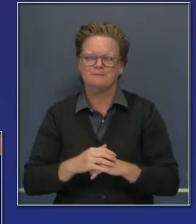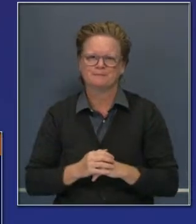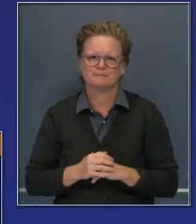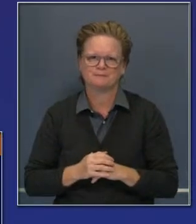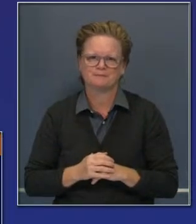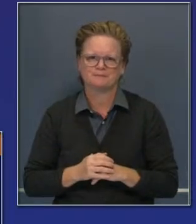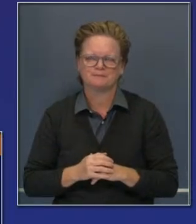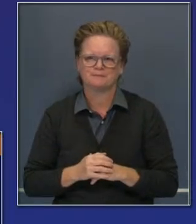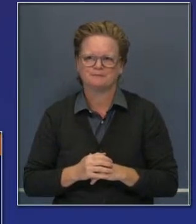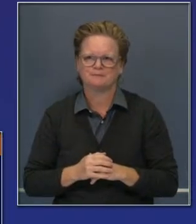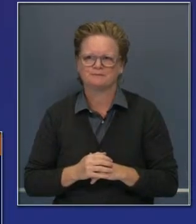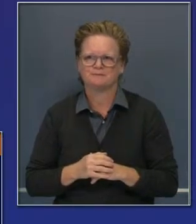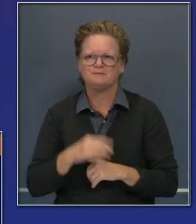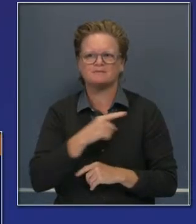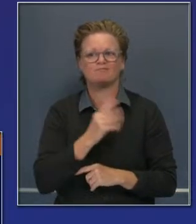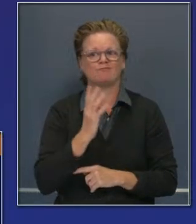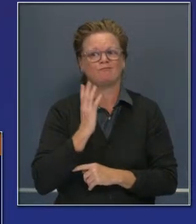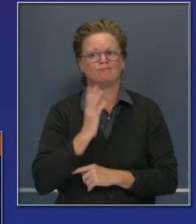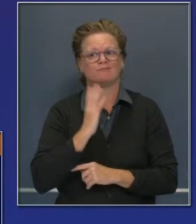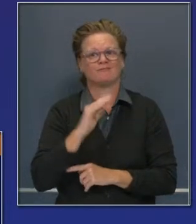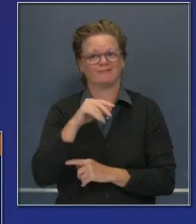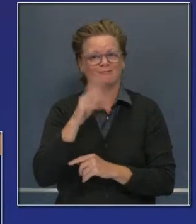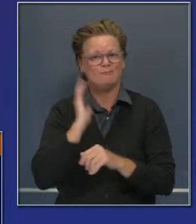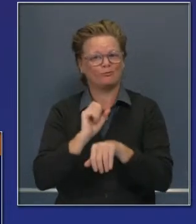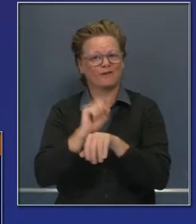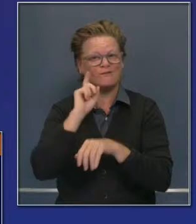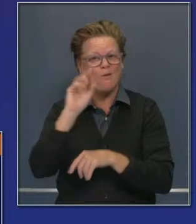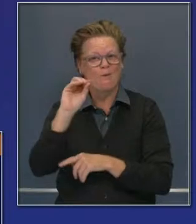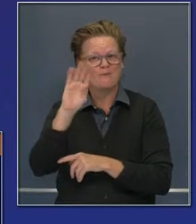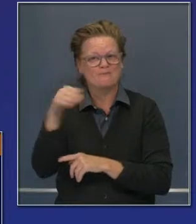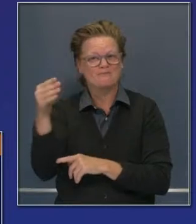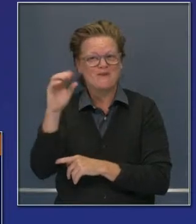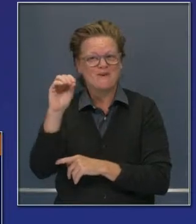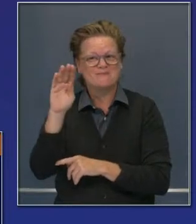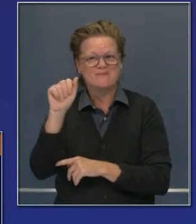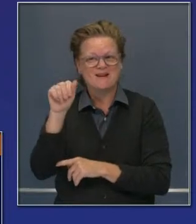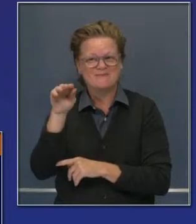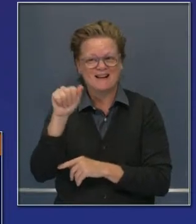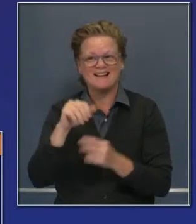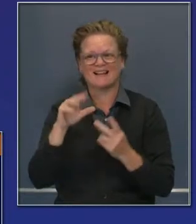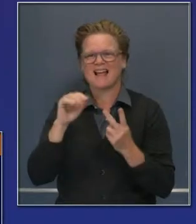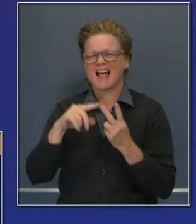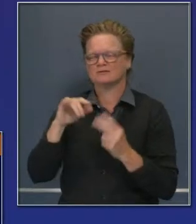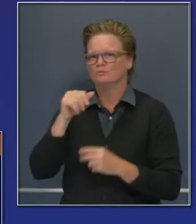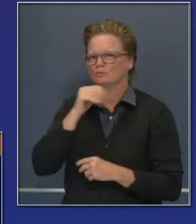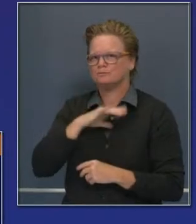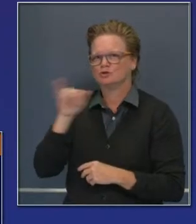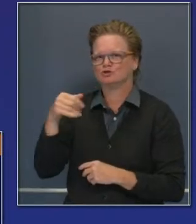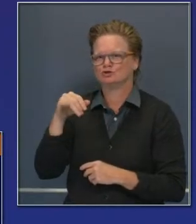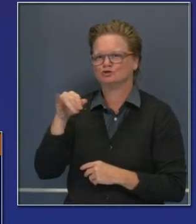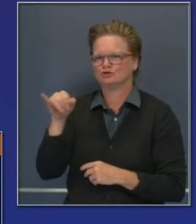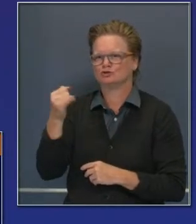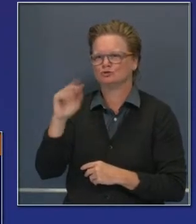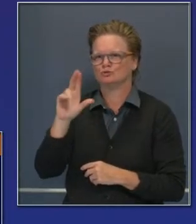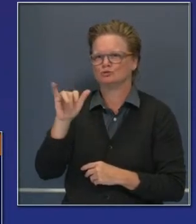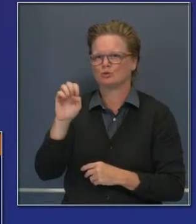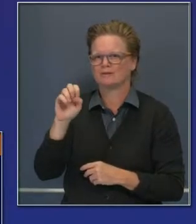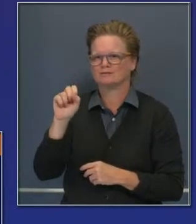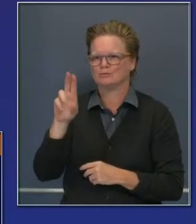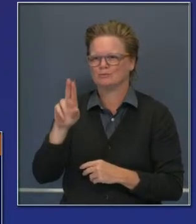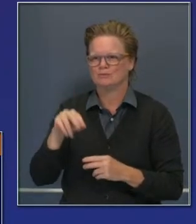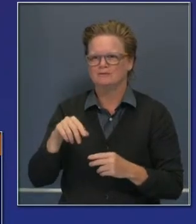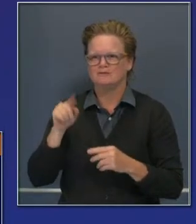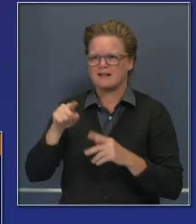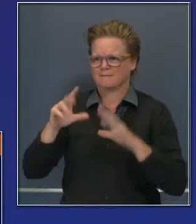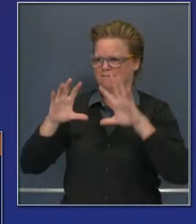worked in the Obama administration, Jen Polka, to provide us input from a private sector perspective, and looking not just